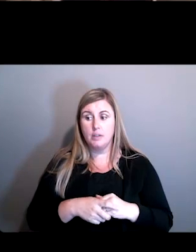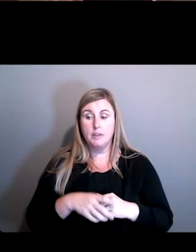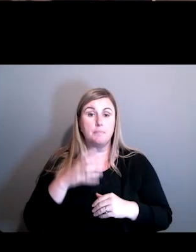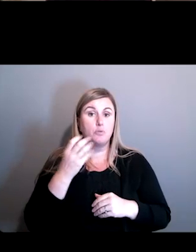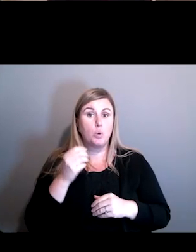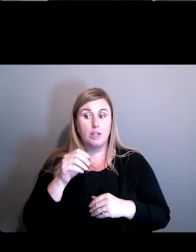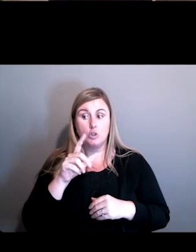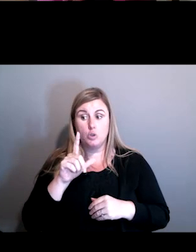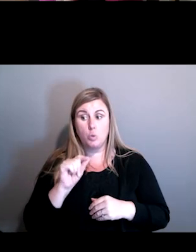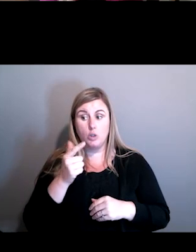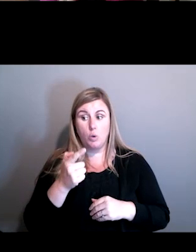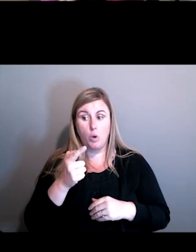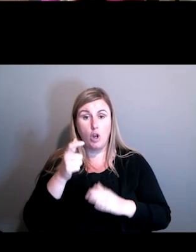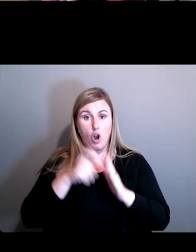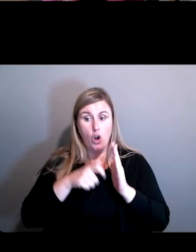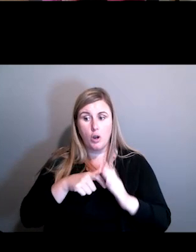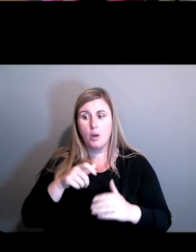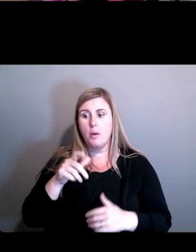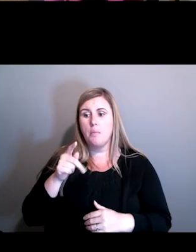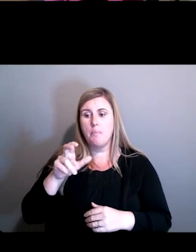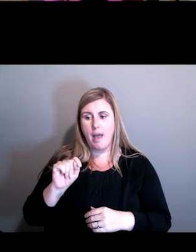So, in his 2021 article, Pat